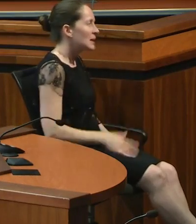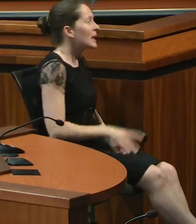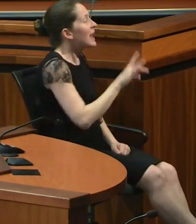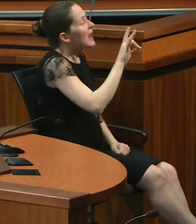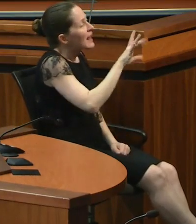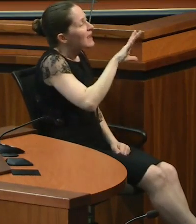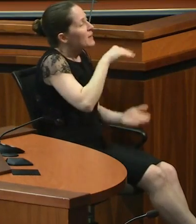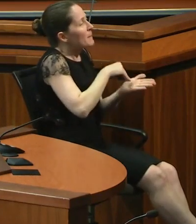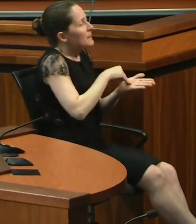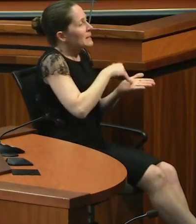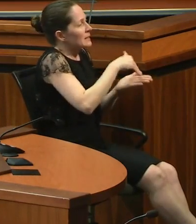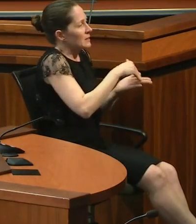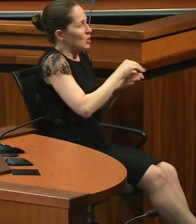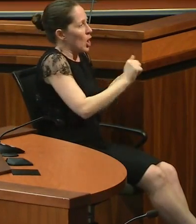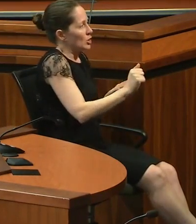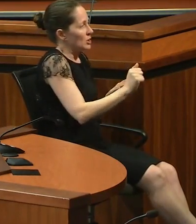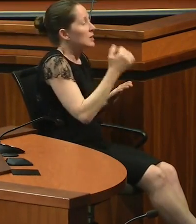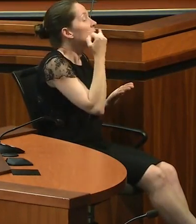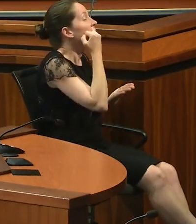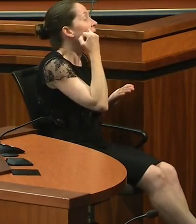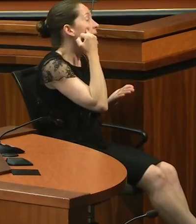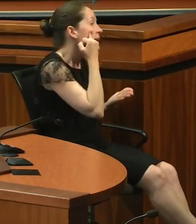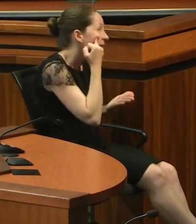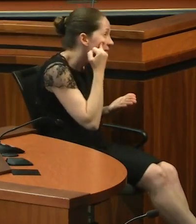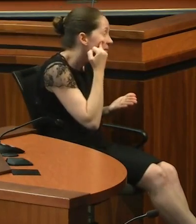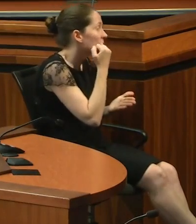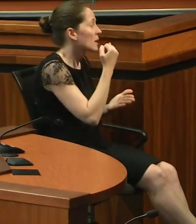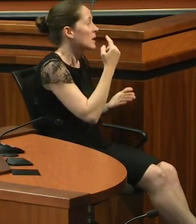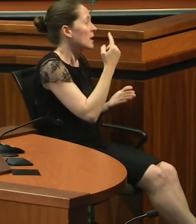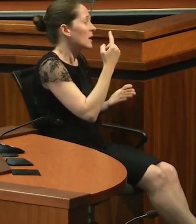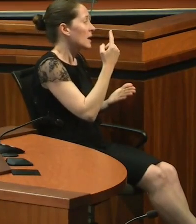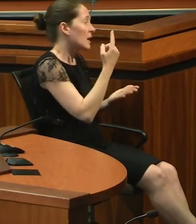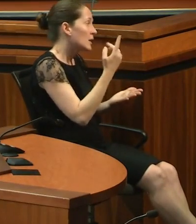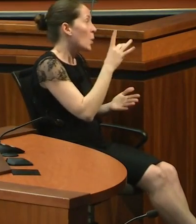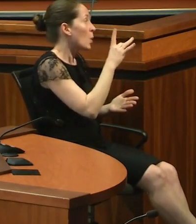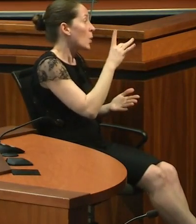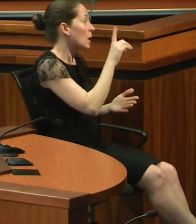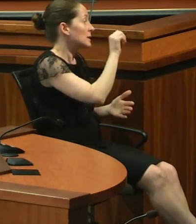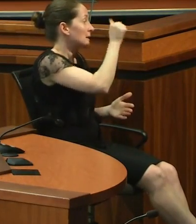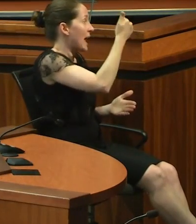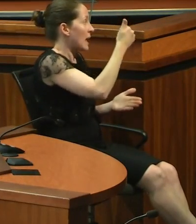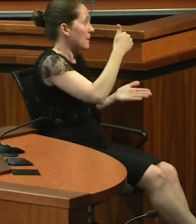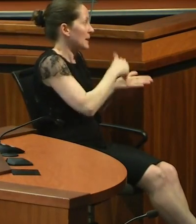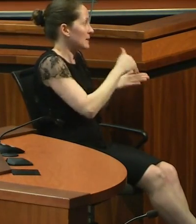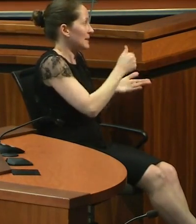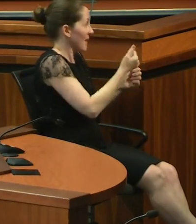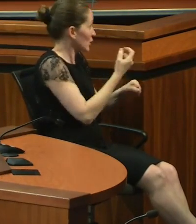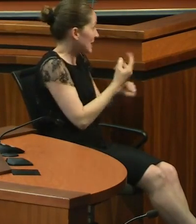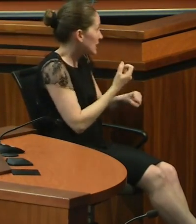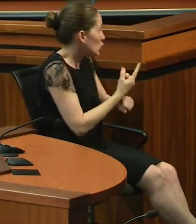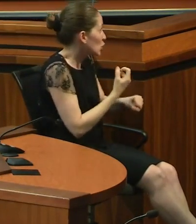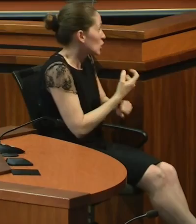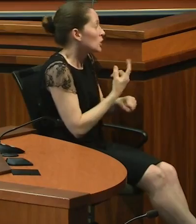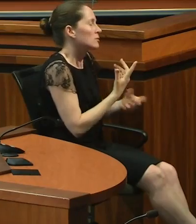even if you did 8.5 a year, that's 10 years. I mean, and I'm telling you, we have basically a $95 million capital budget every year. So it'll be tough,